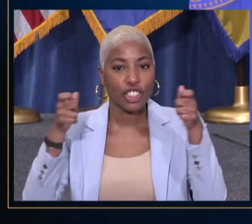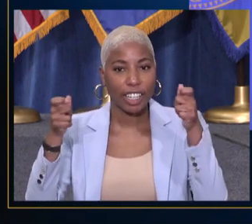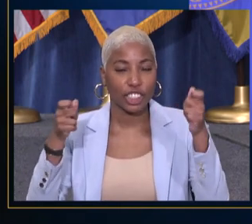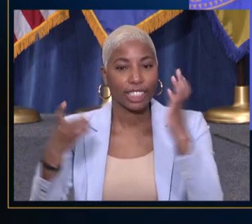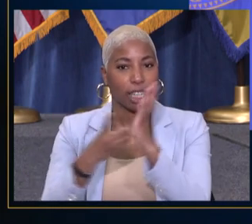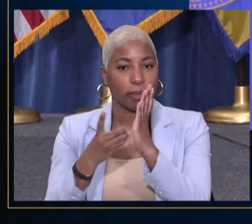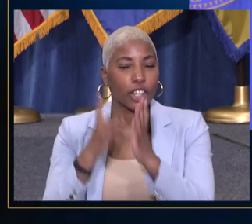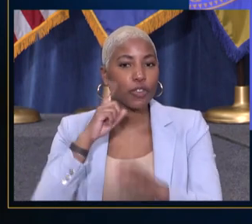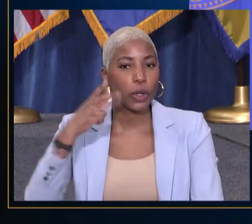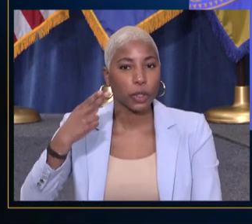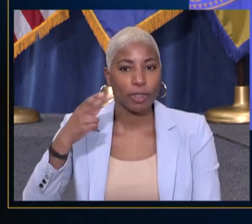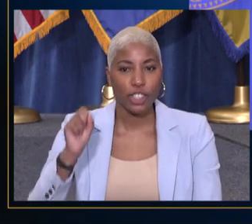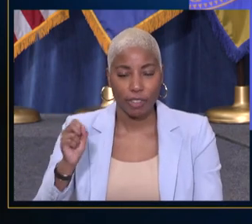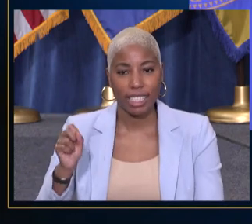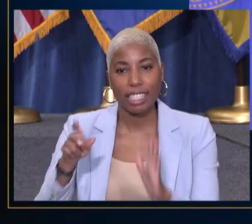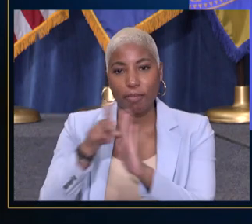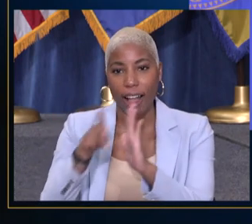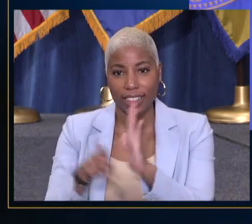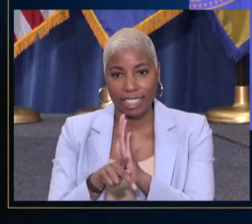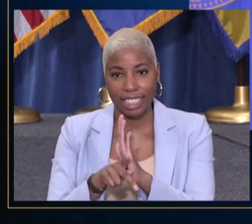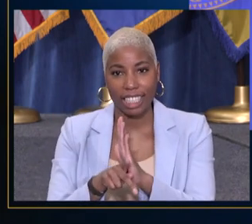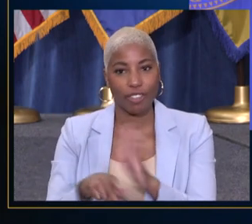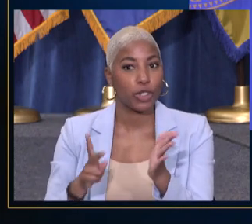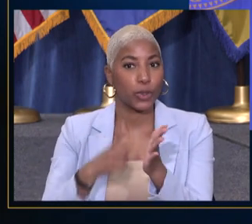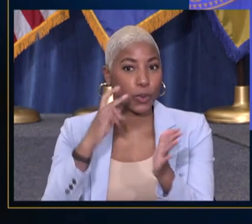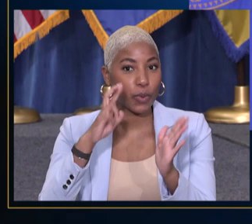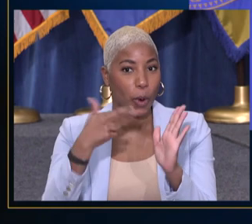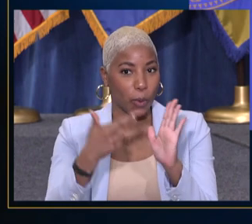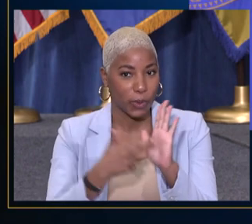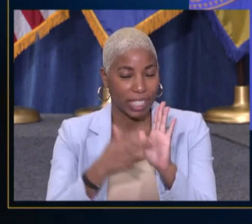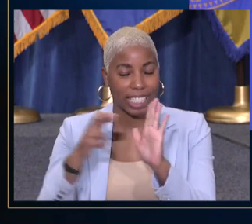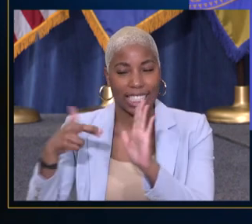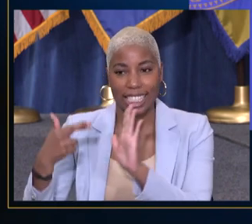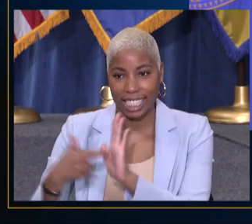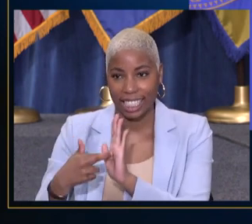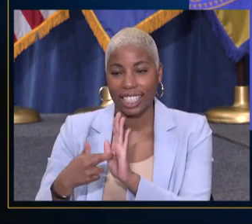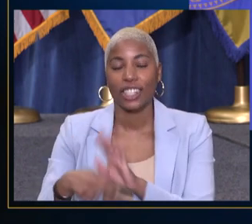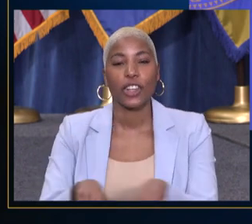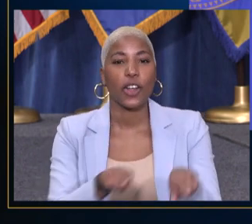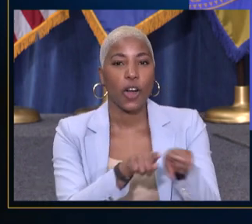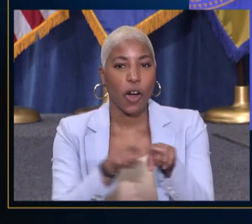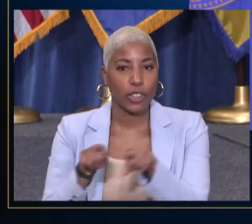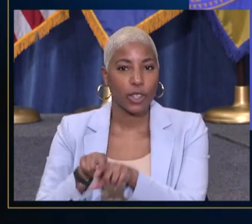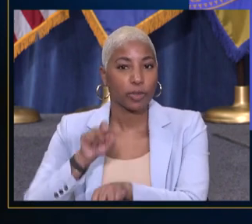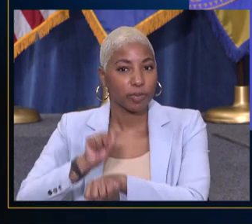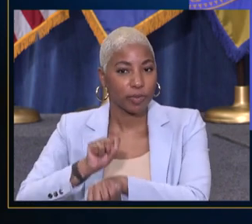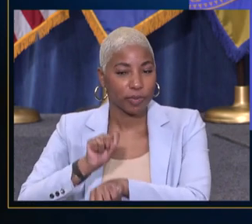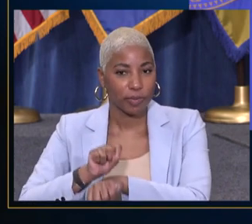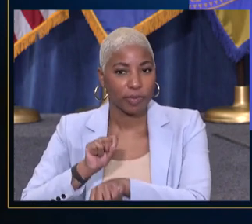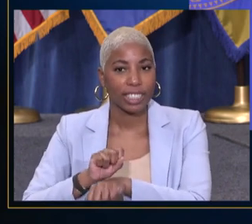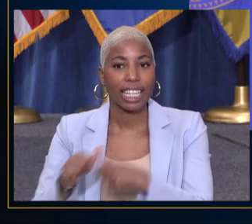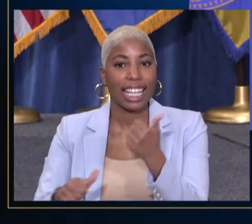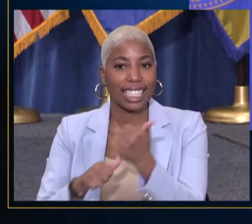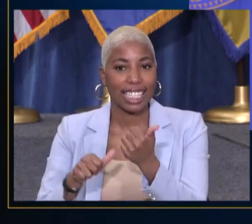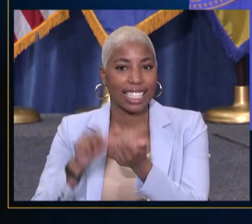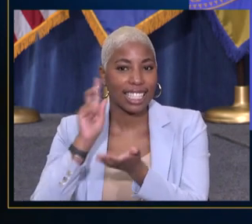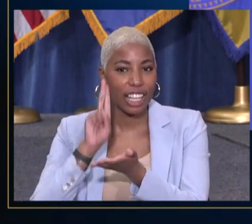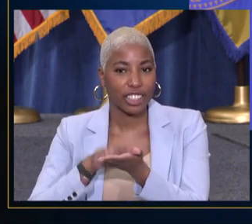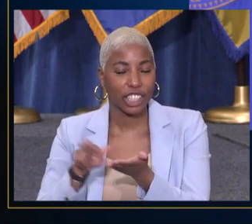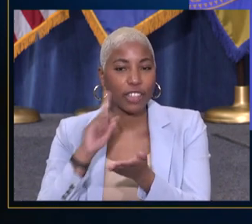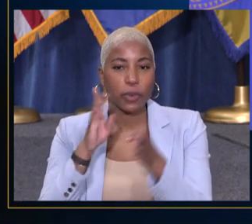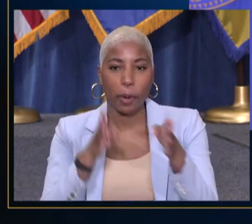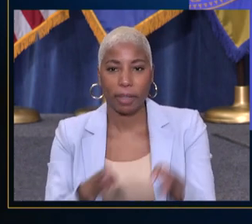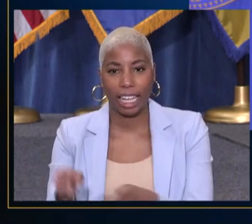Policy. I wear a dual hat. I also perform the duties of the Assistant Secretary for Planning